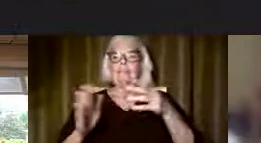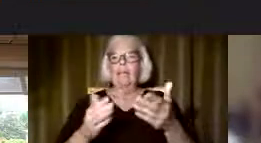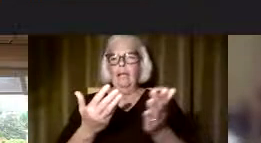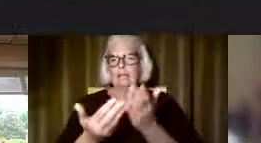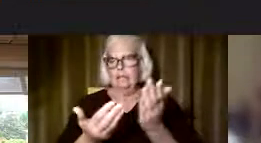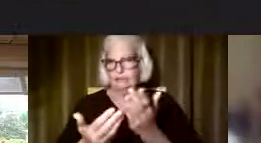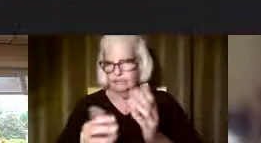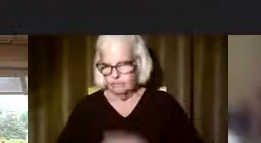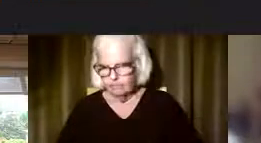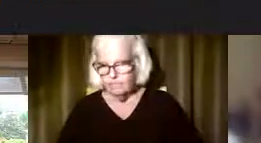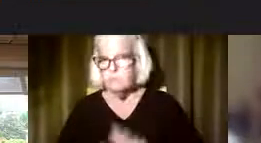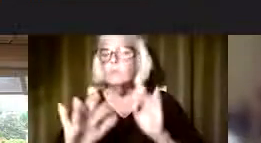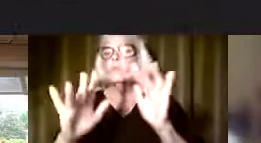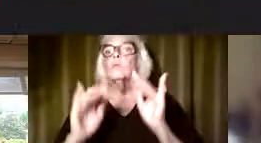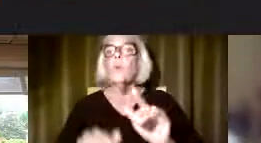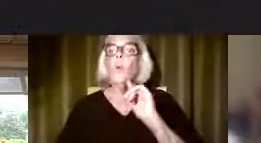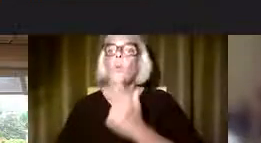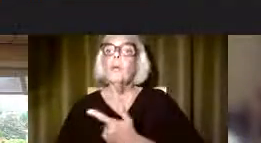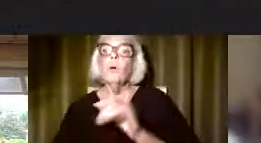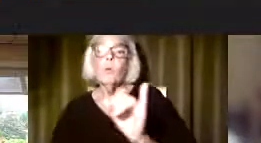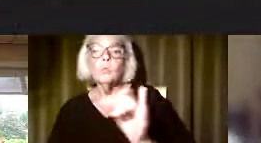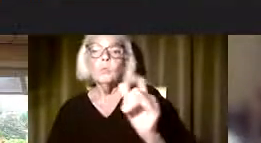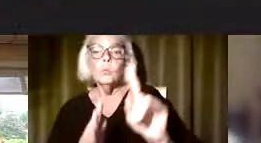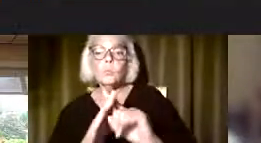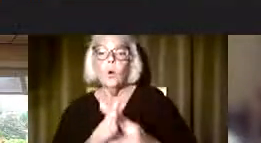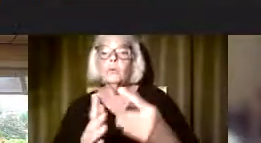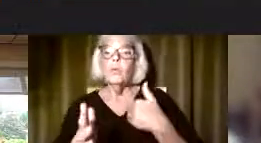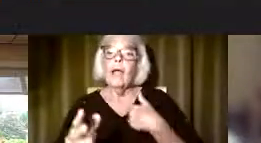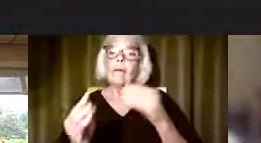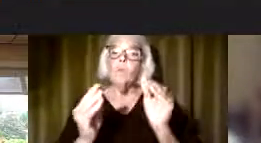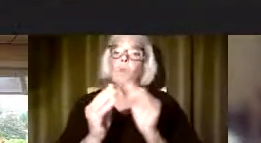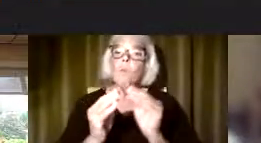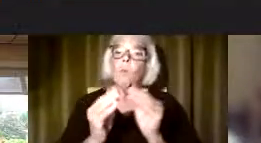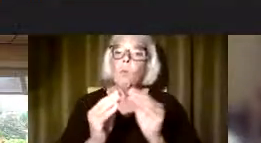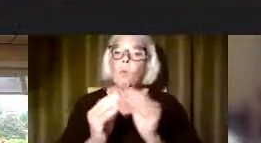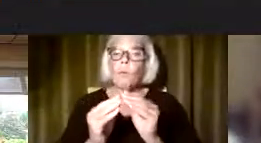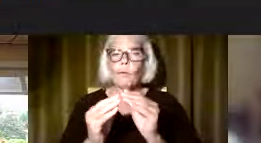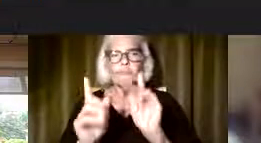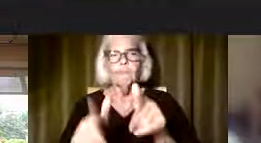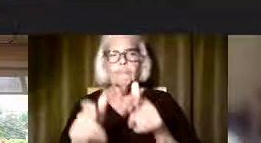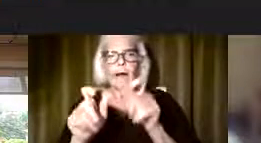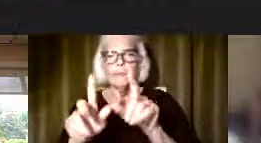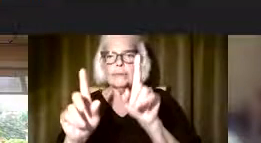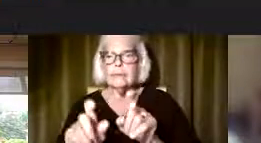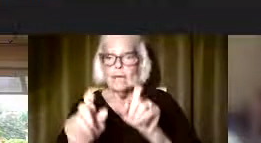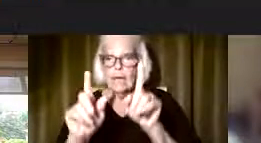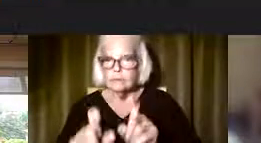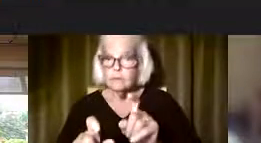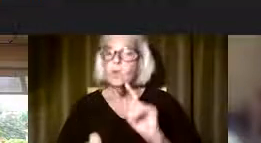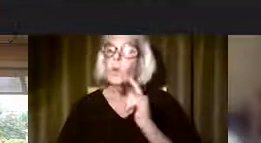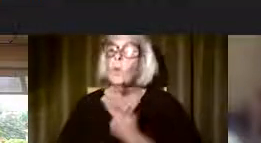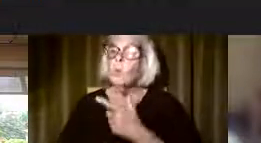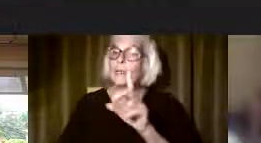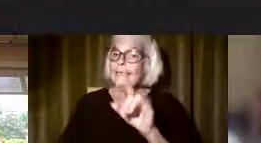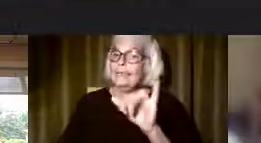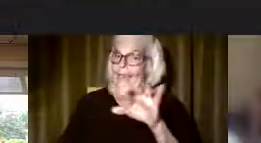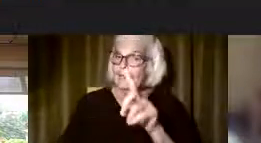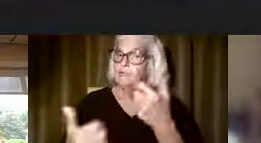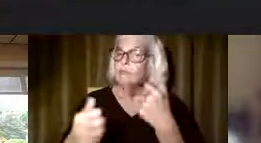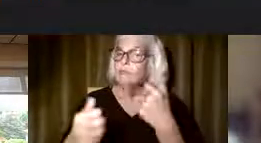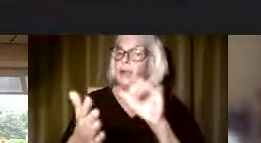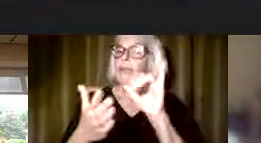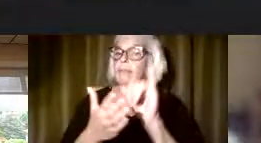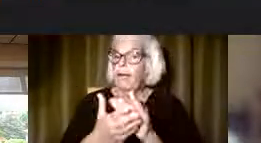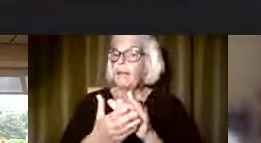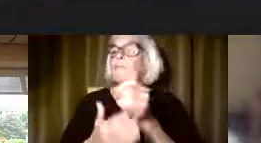tests, at-home tests were becoming more widely available. We ran a couple pilots at our public testing sites.